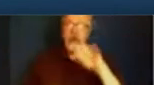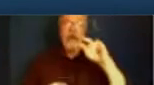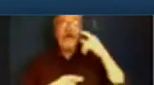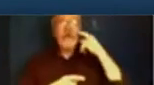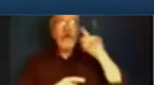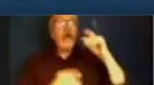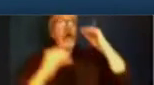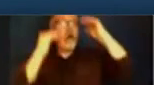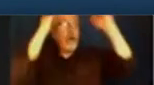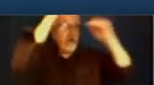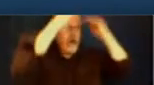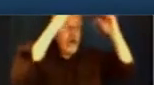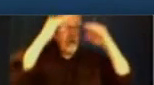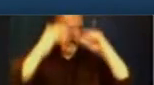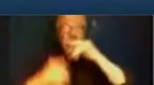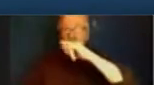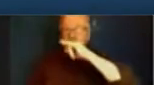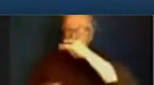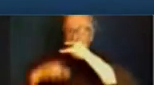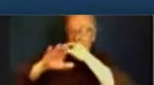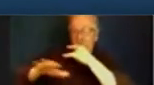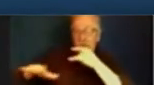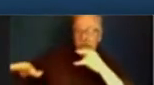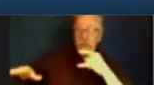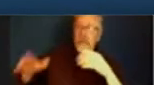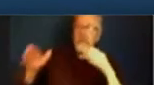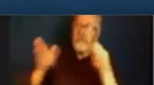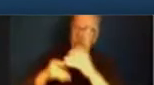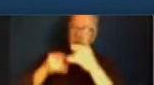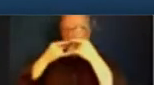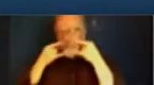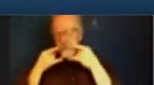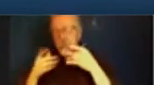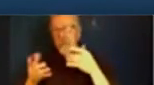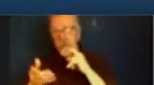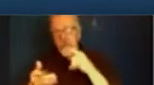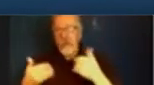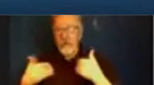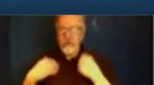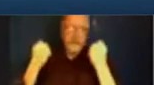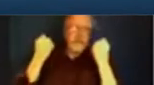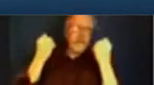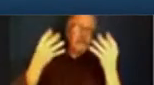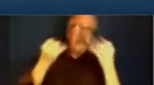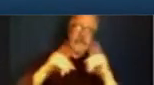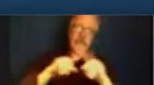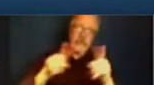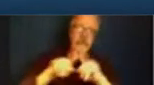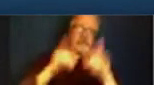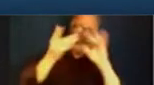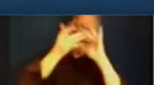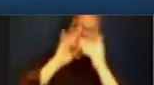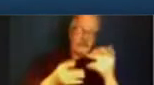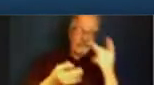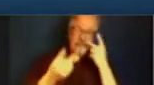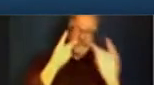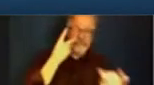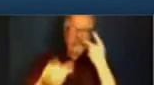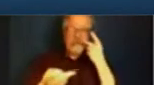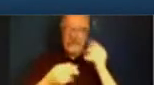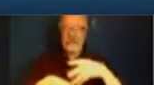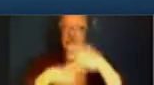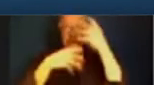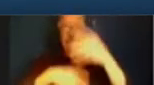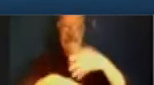there are pretty broad supplies of masks online. There's a site called Project N95, and